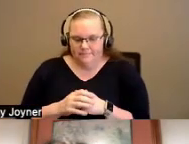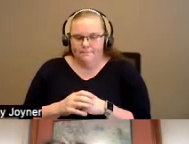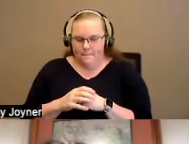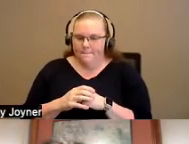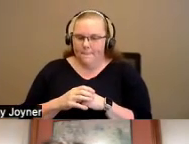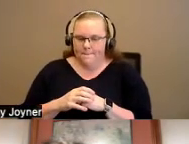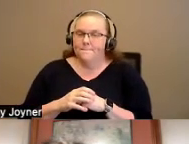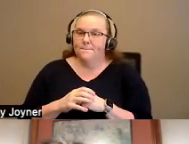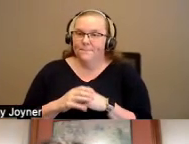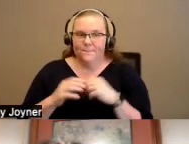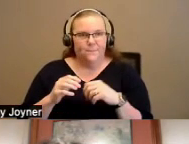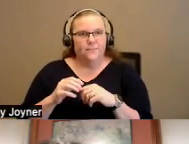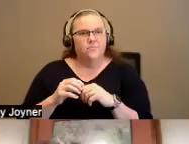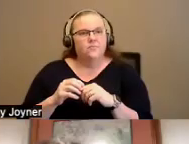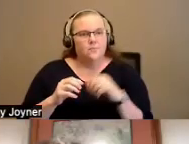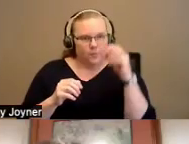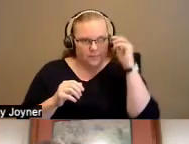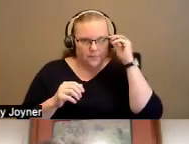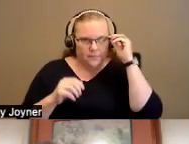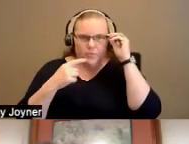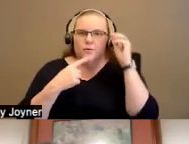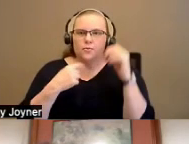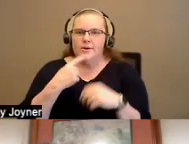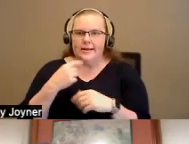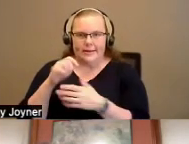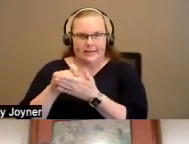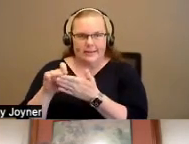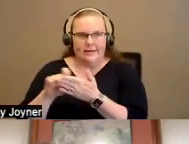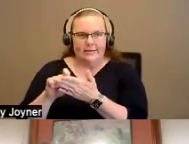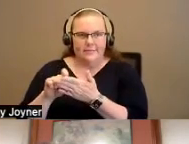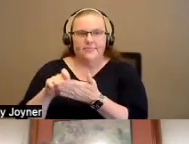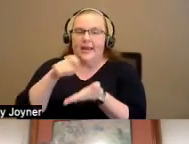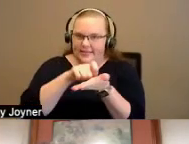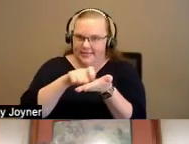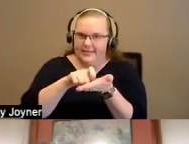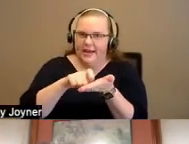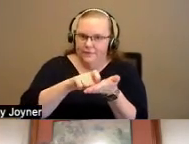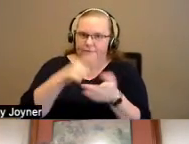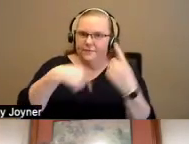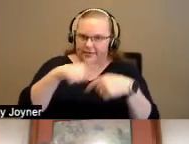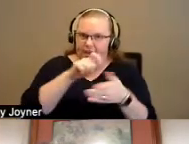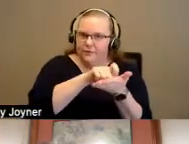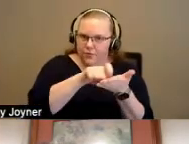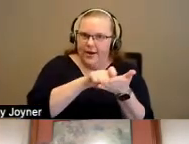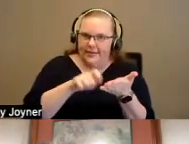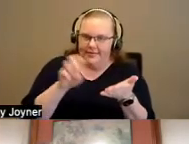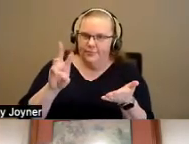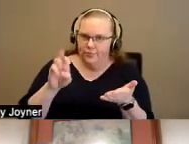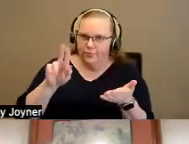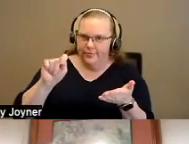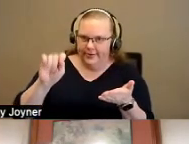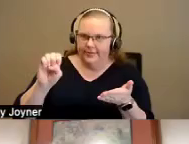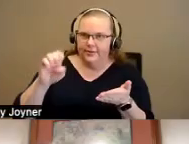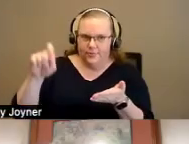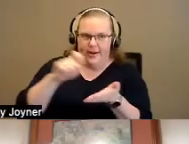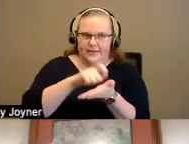So Um, the red hand on top of where it says right, that's a sign for right. that is the sign for write.